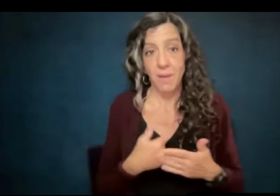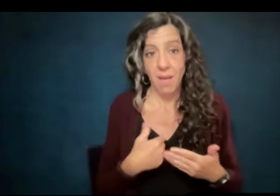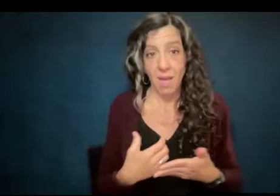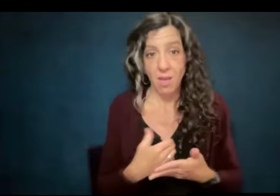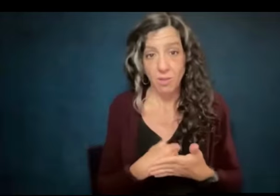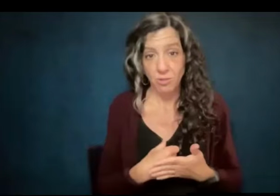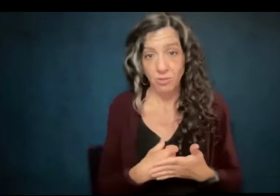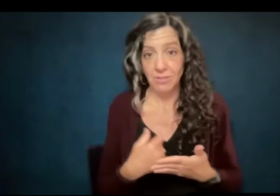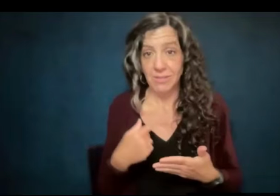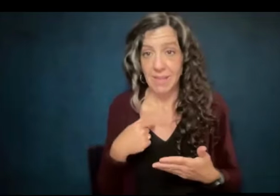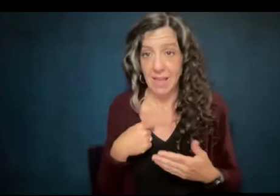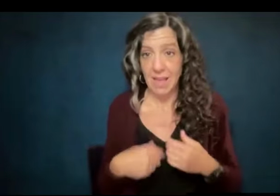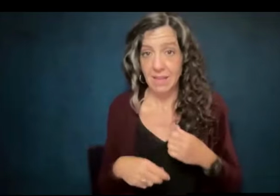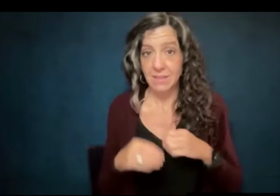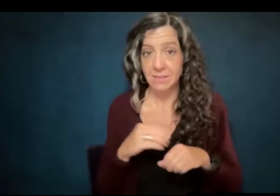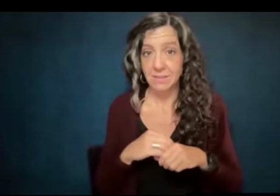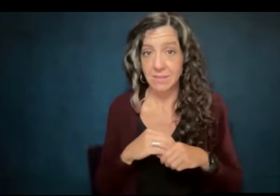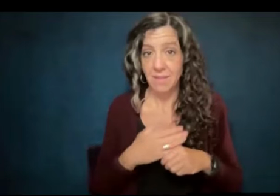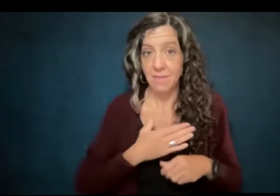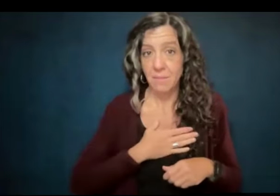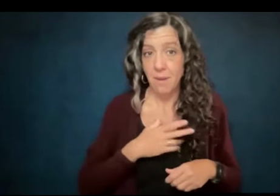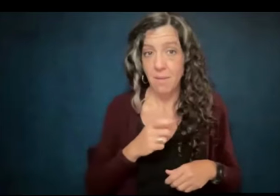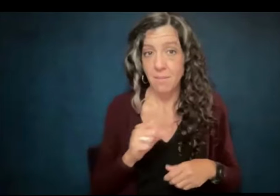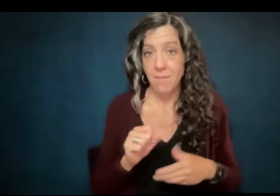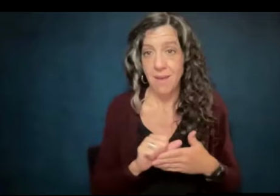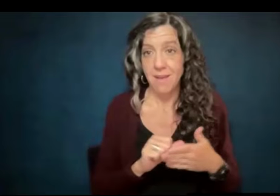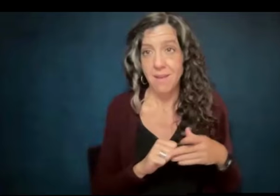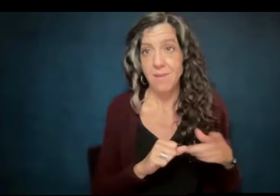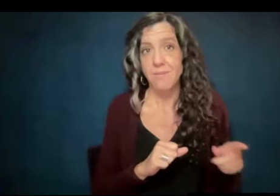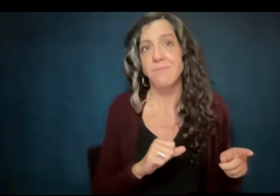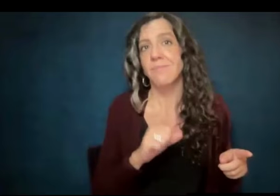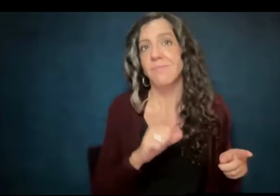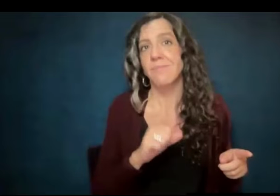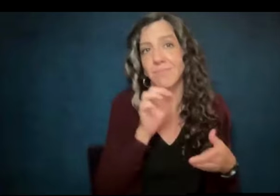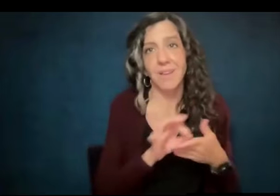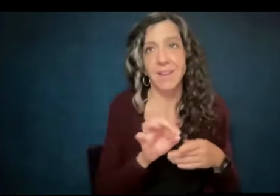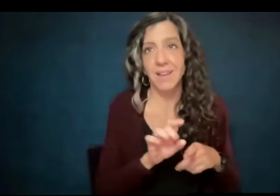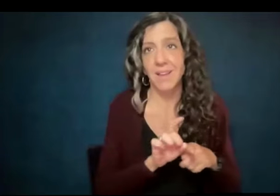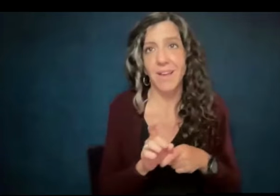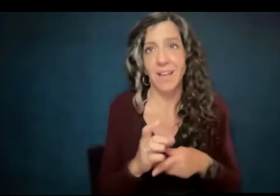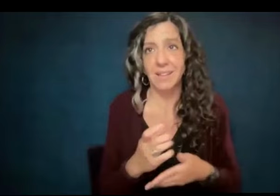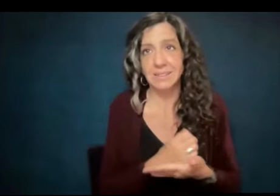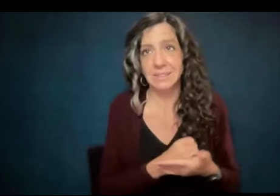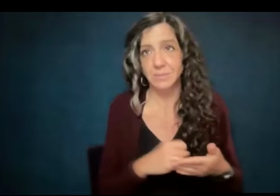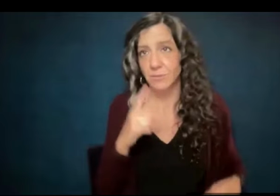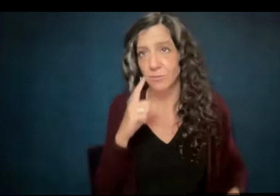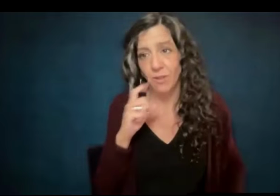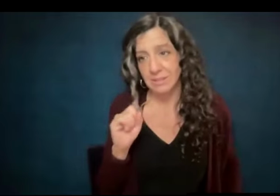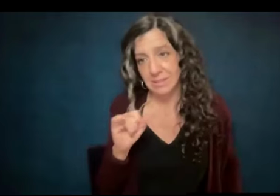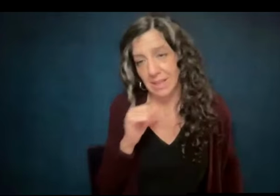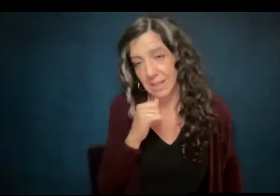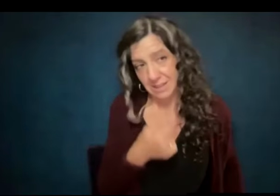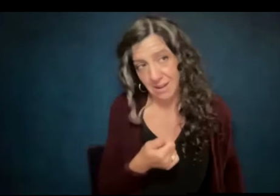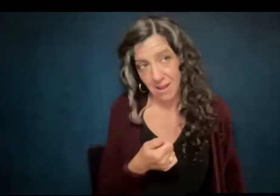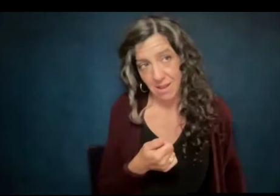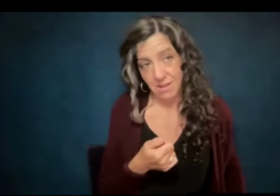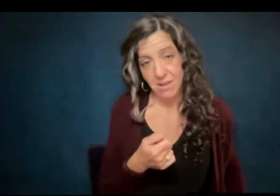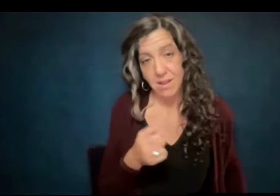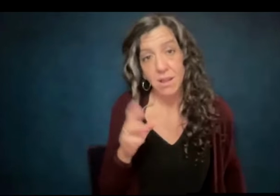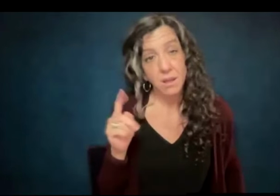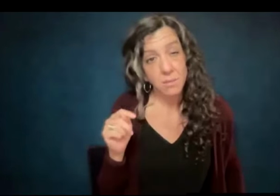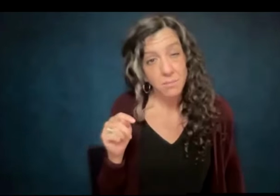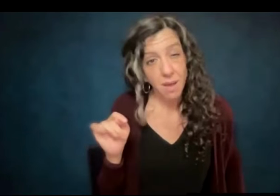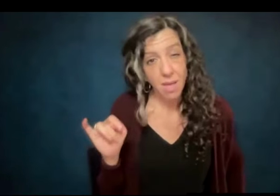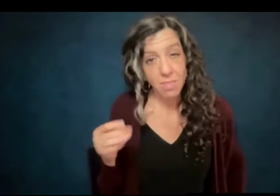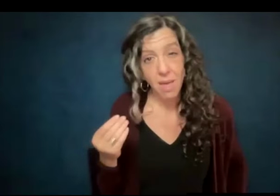I set aside in my PASS account, doesn't count as income for SSI. But if I earned that